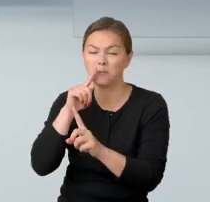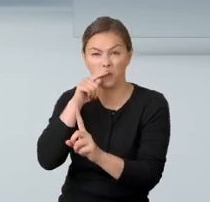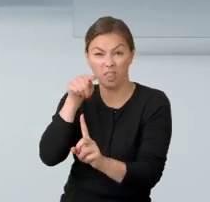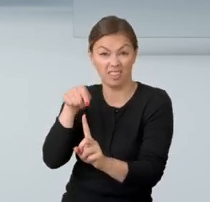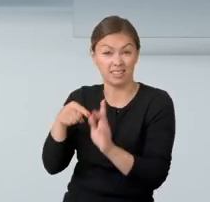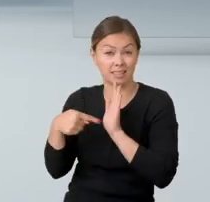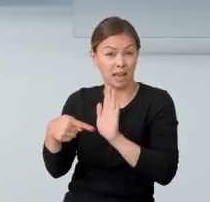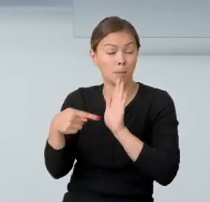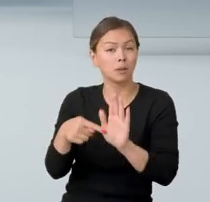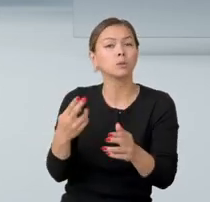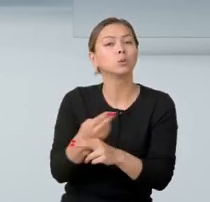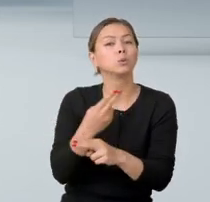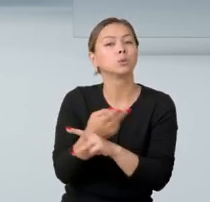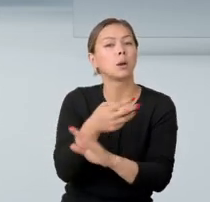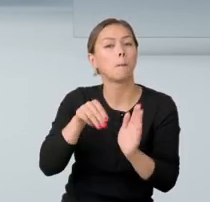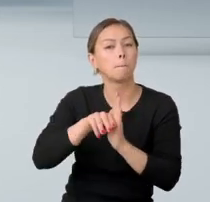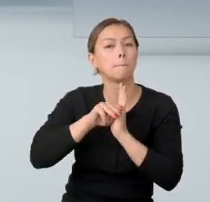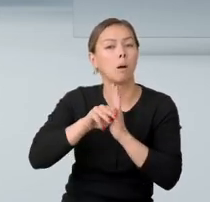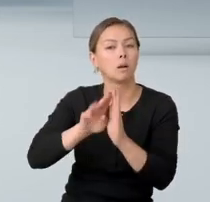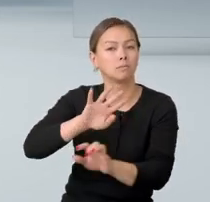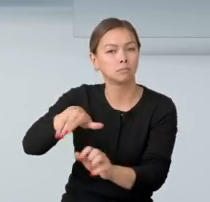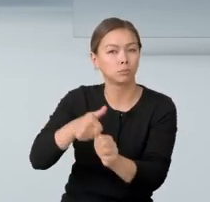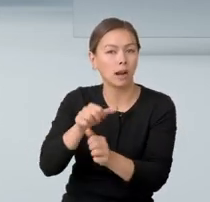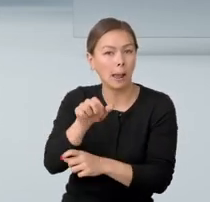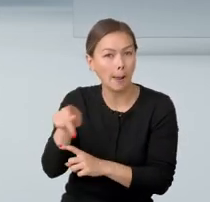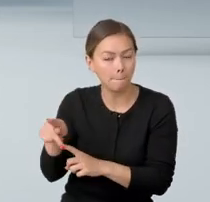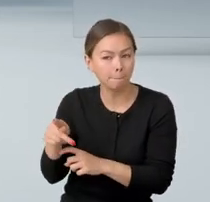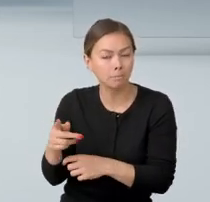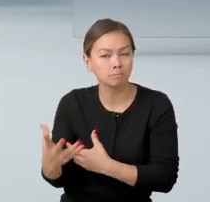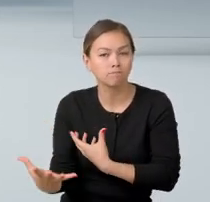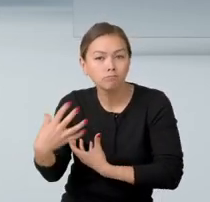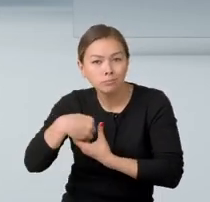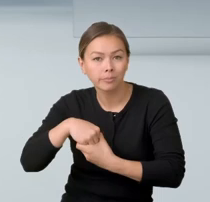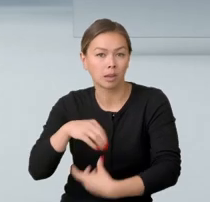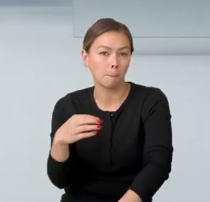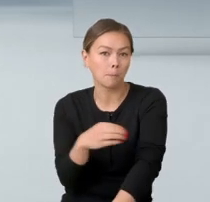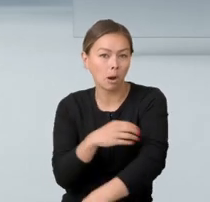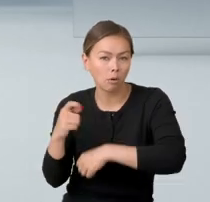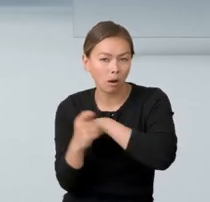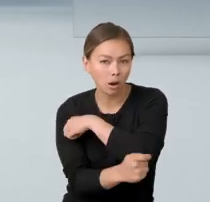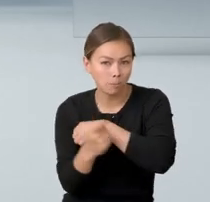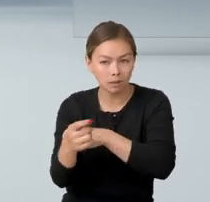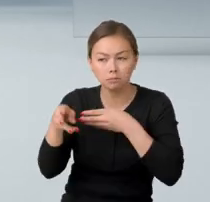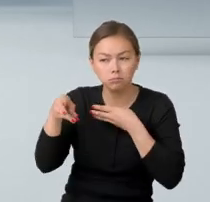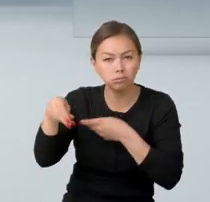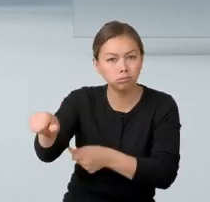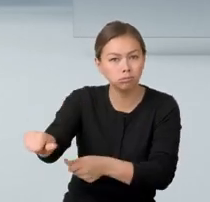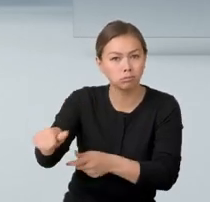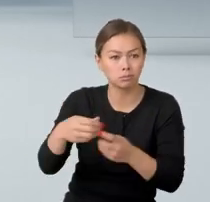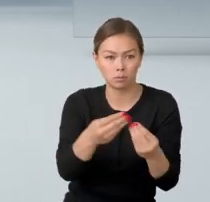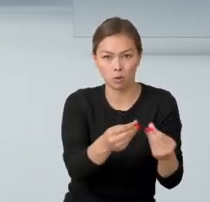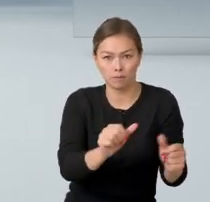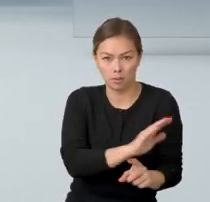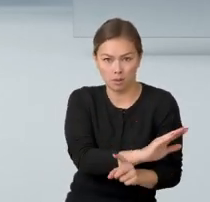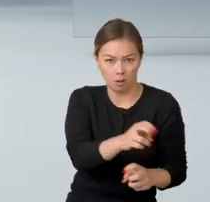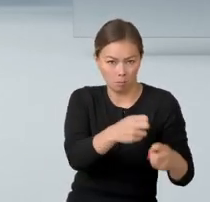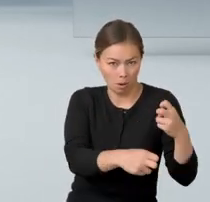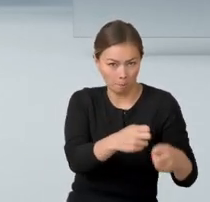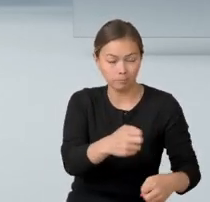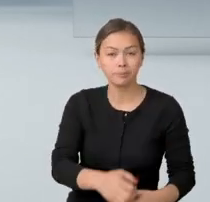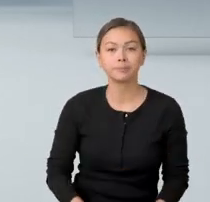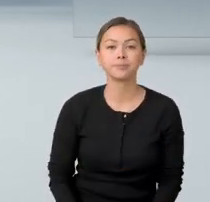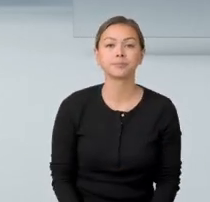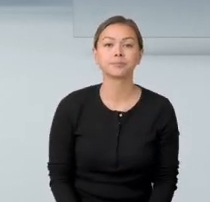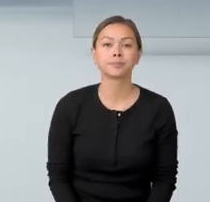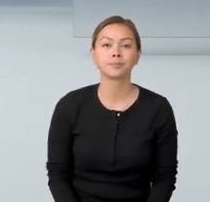use a model driven app integrated with some power automate flows to solve the problem from the finance department